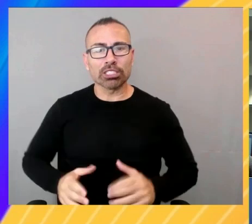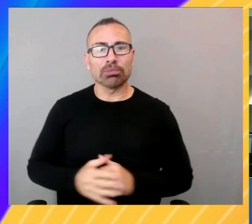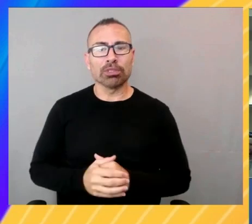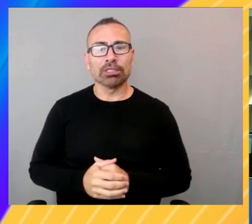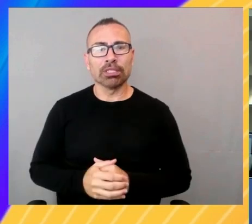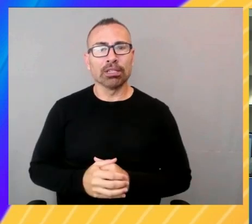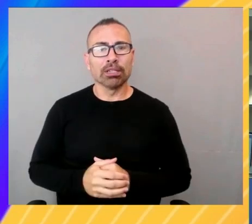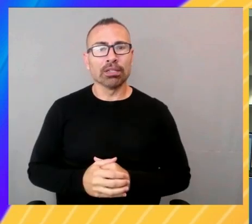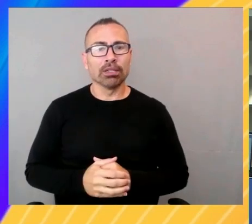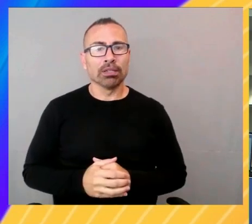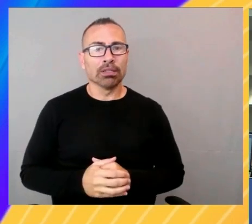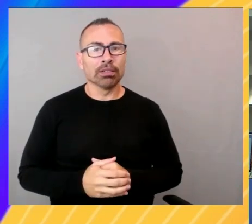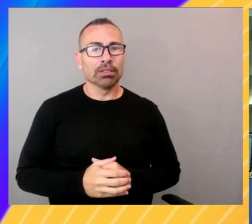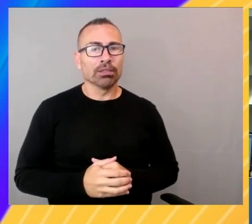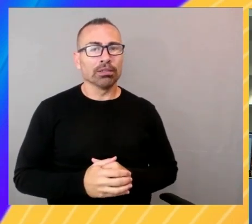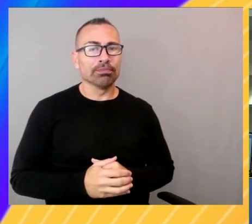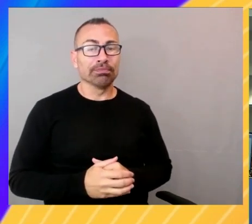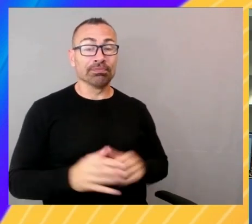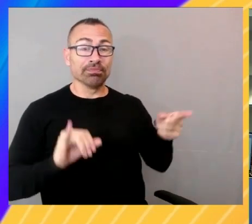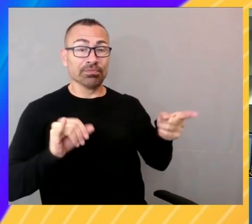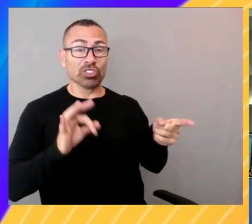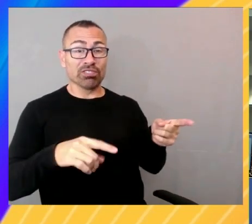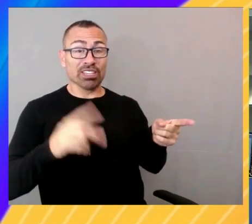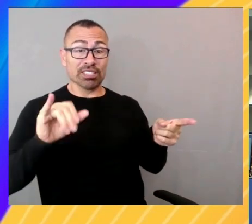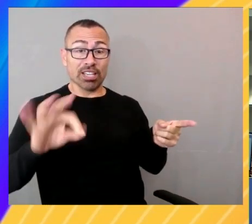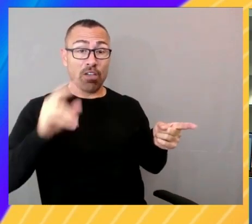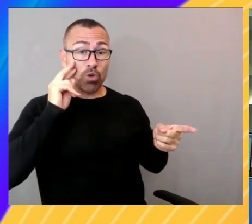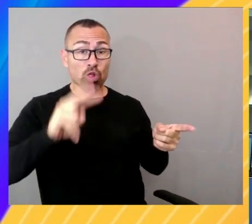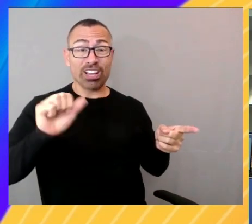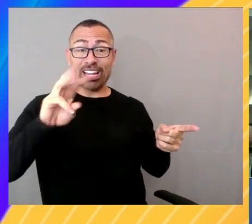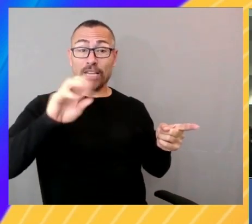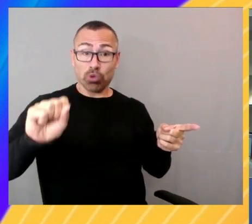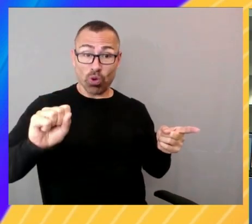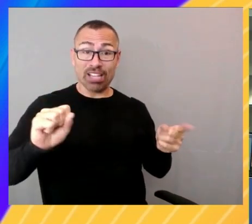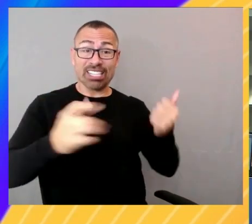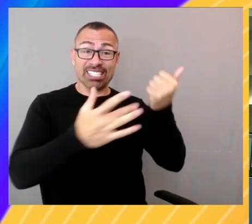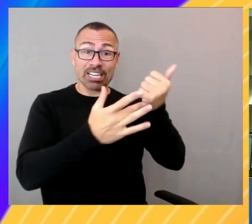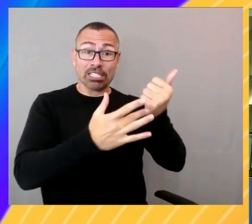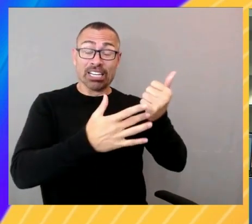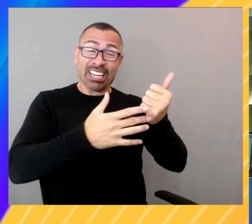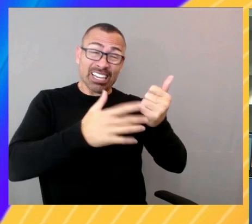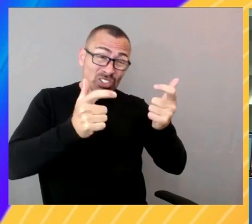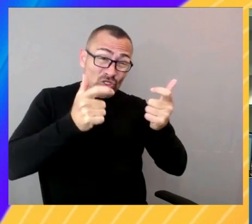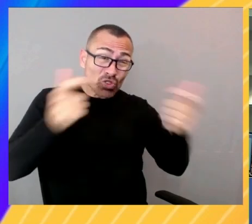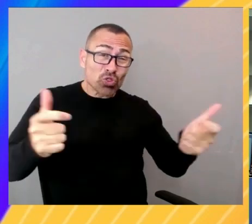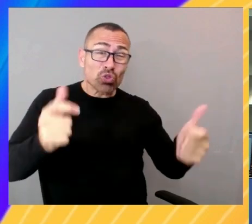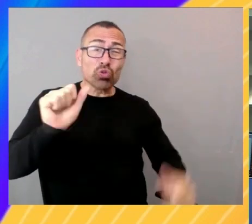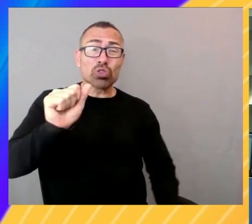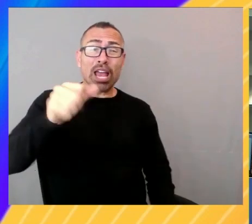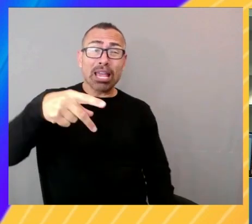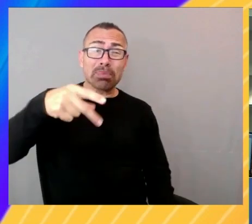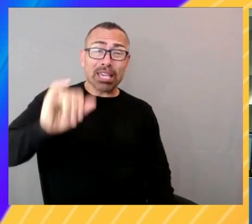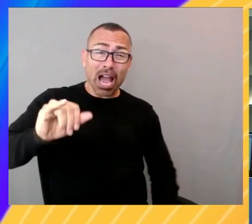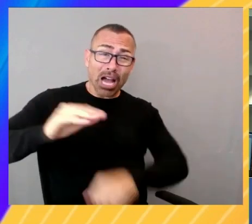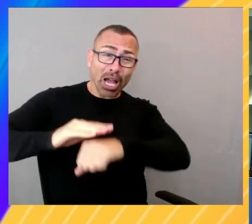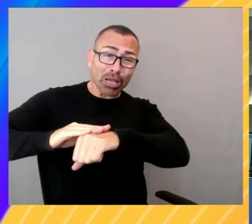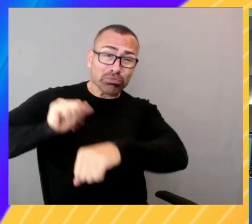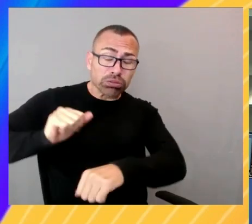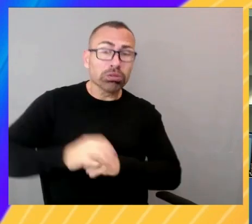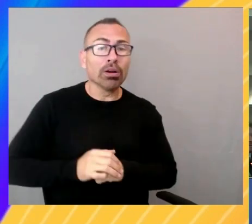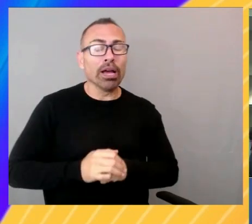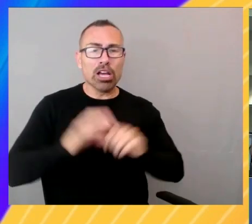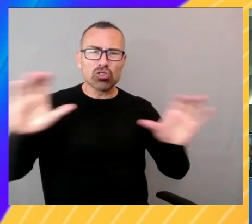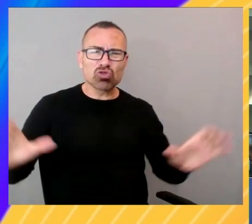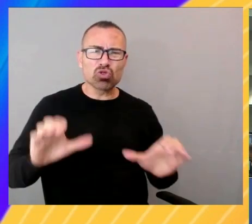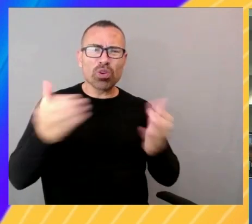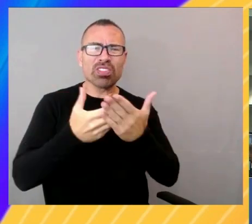the technology, it's a huge API. And so doing things like asset inventory and understanding how your environment is